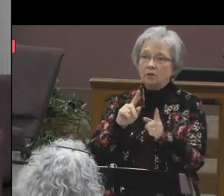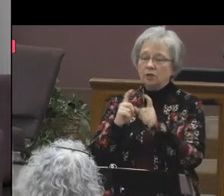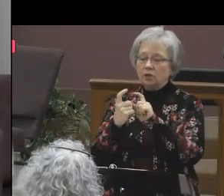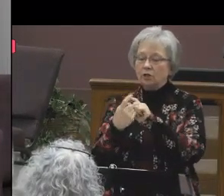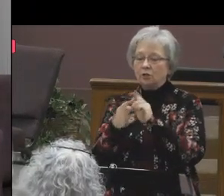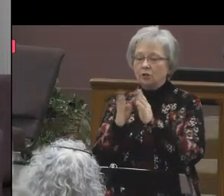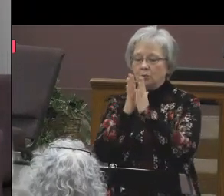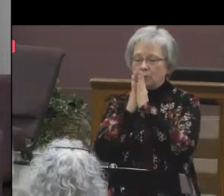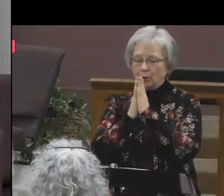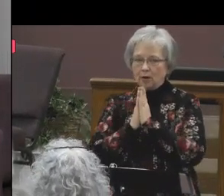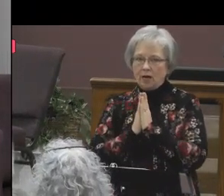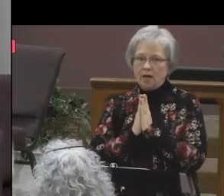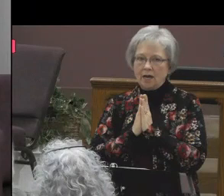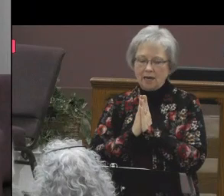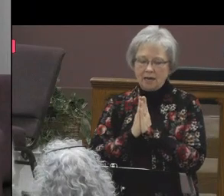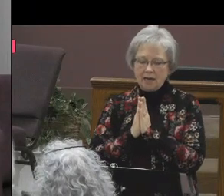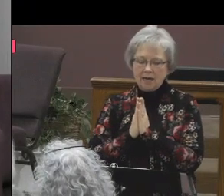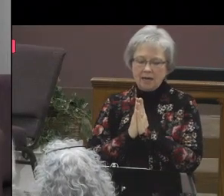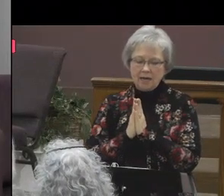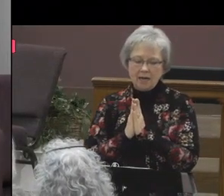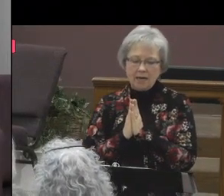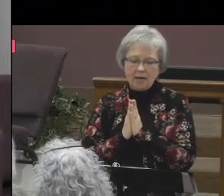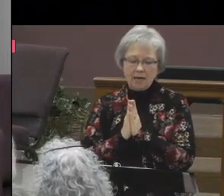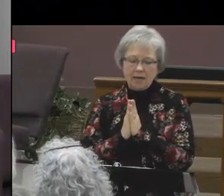people turn to pray.